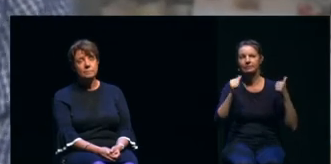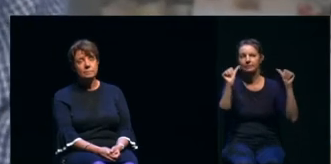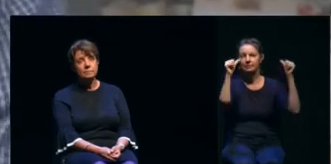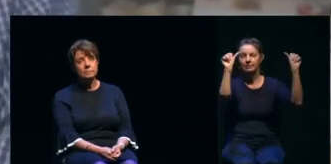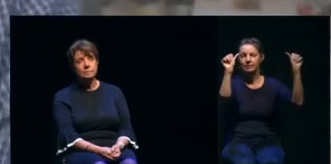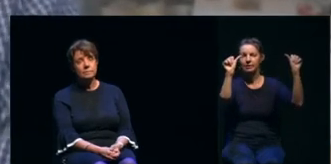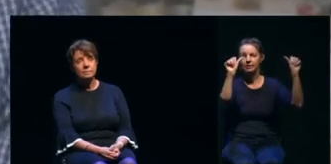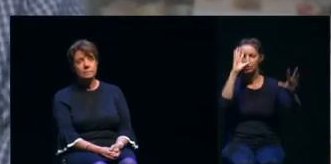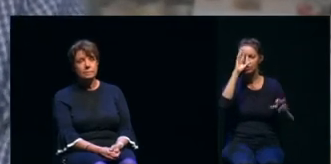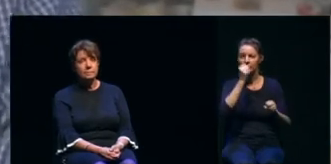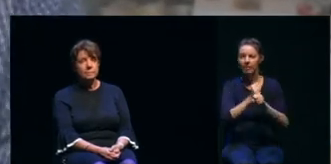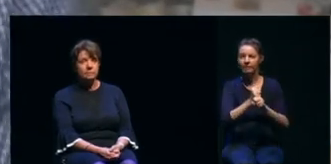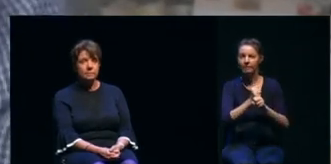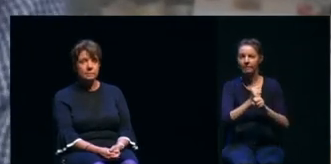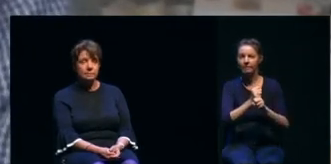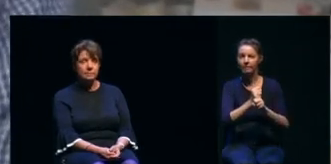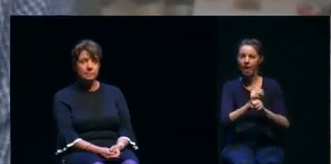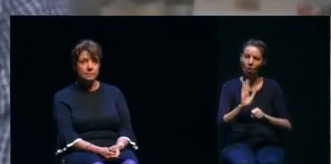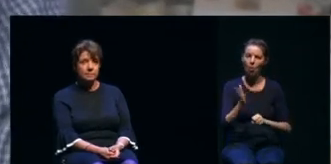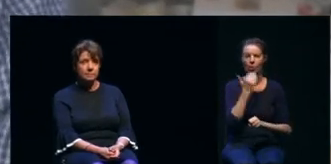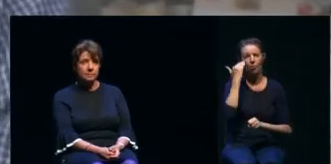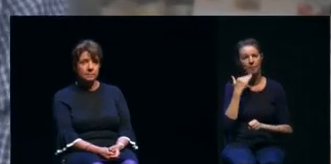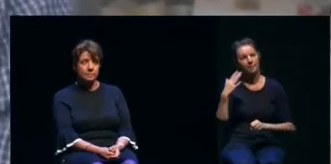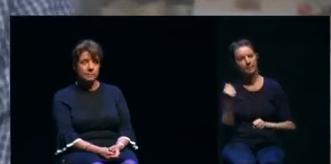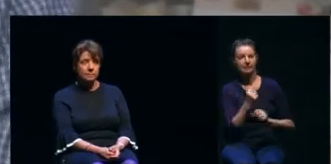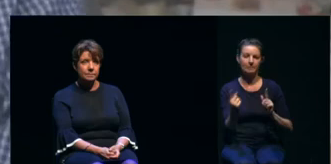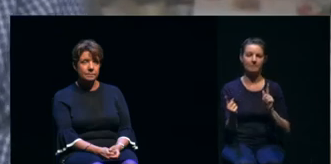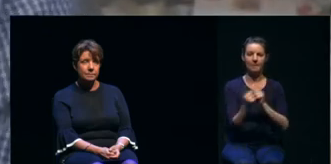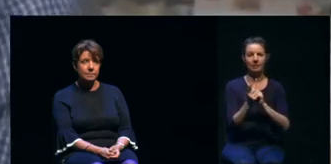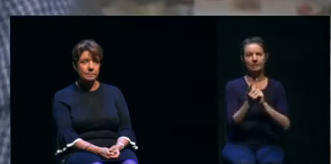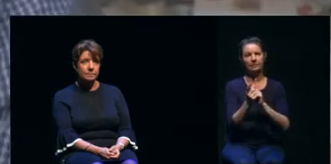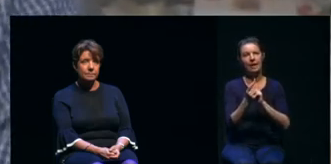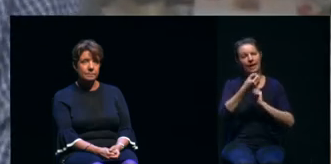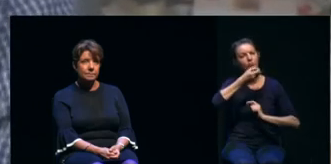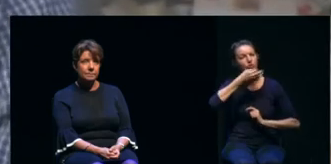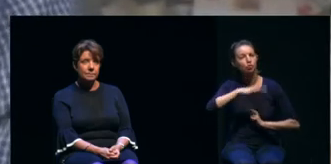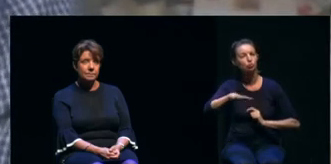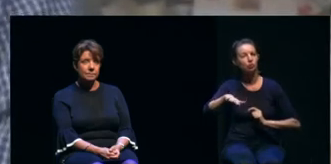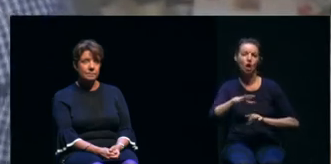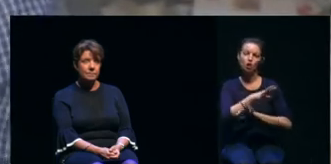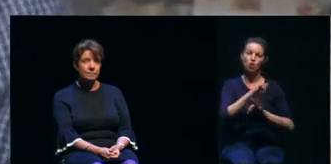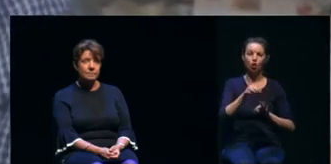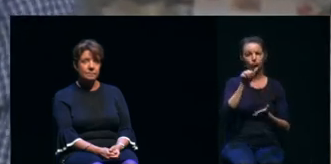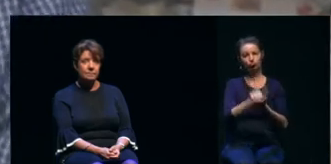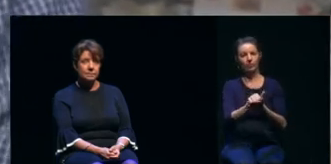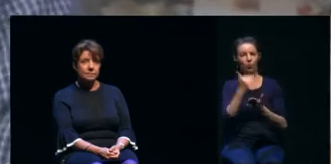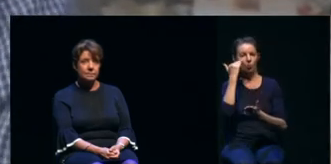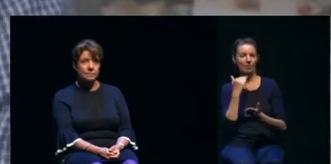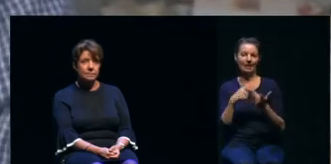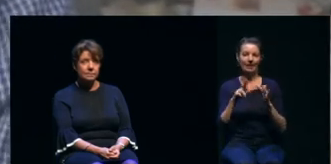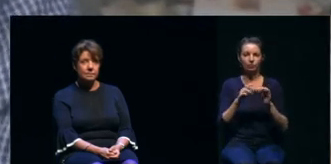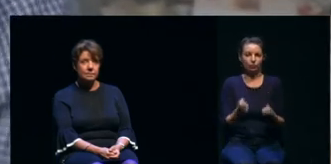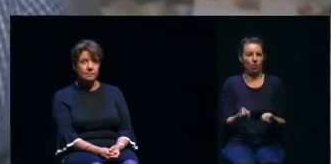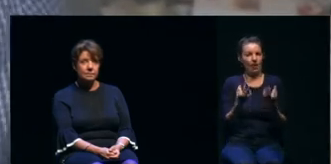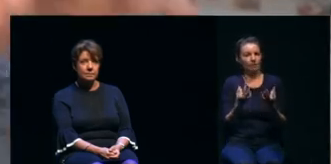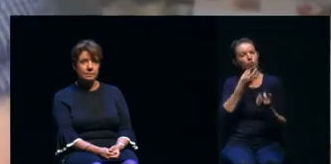story of every woman has to be that you will meet someone and you will have some children, like, kind of, that you're not a proper woman unless you do this, that you can't fully understand